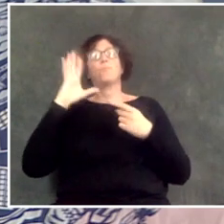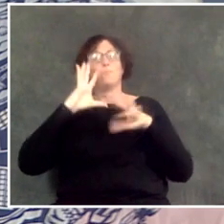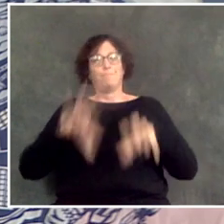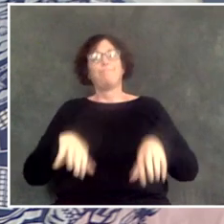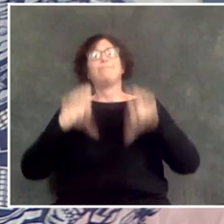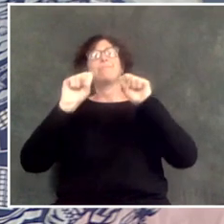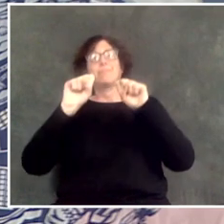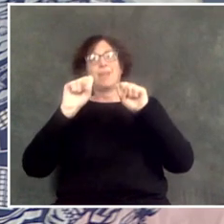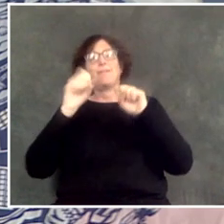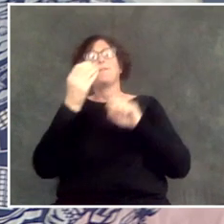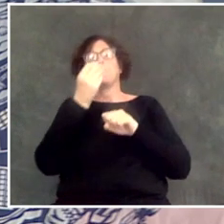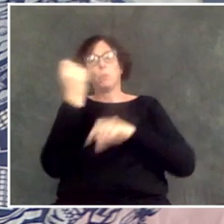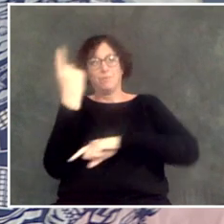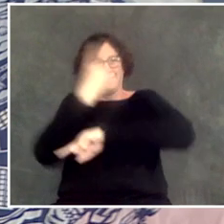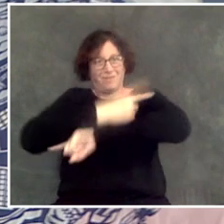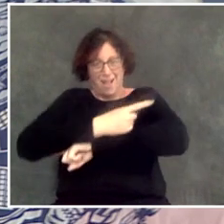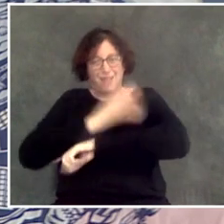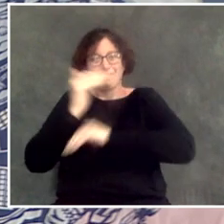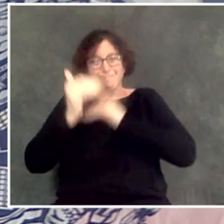be providing